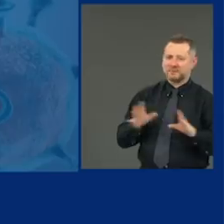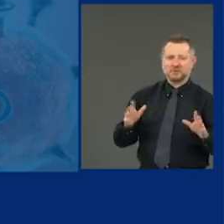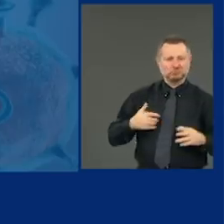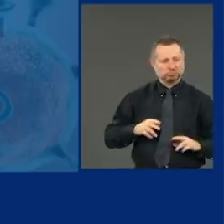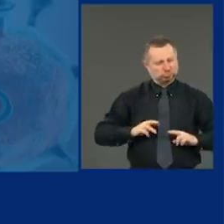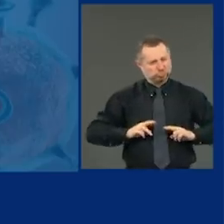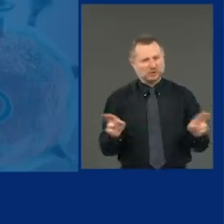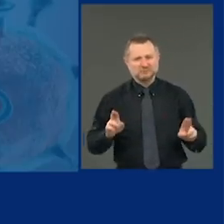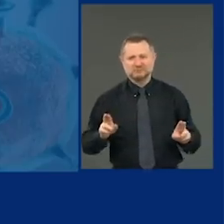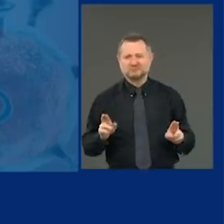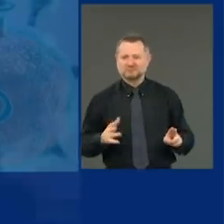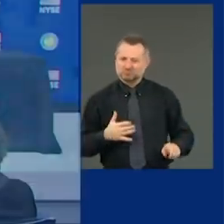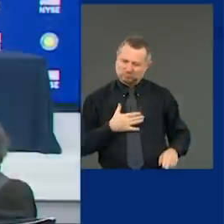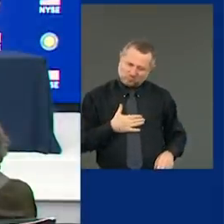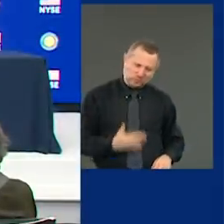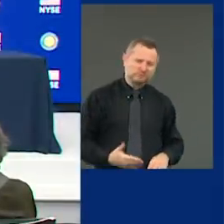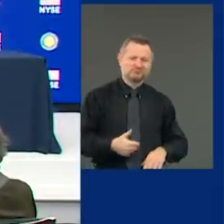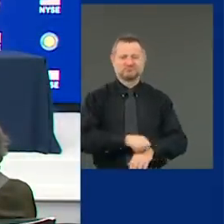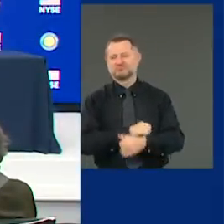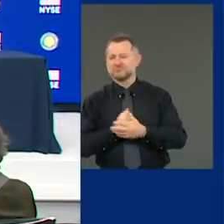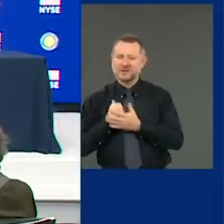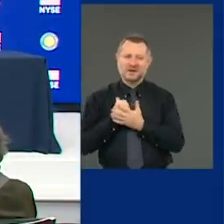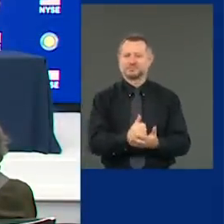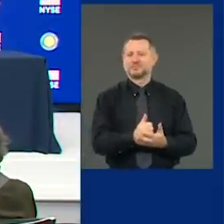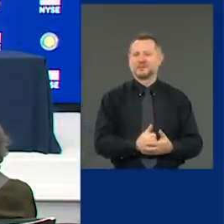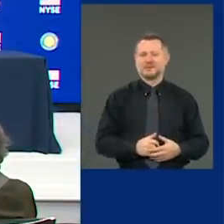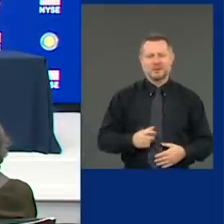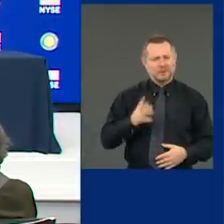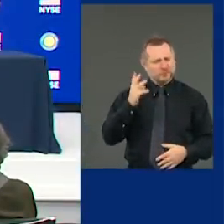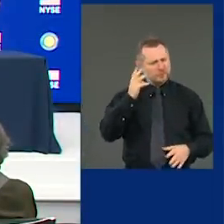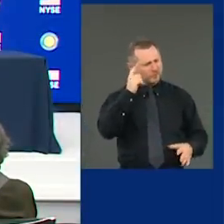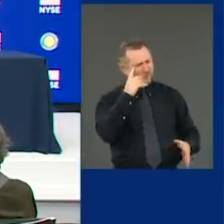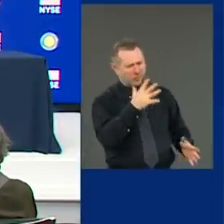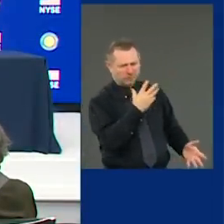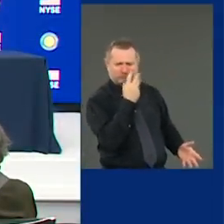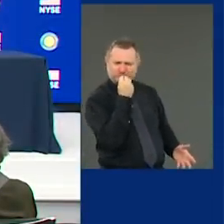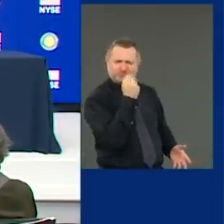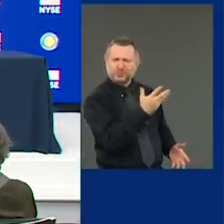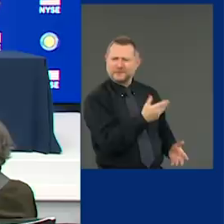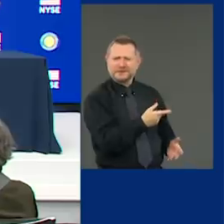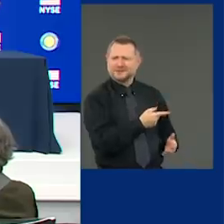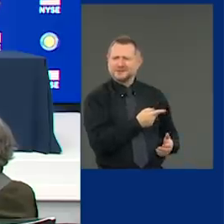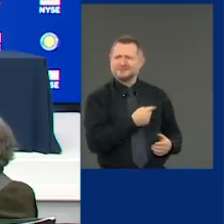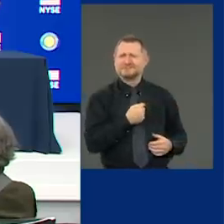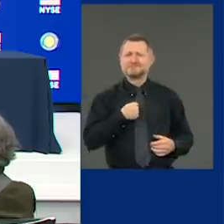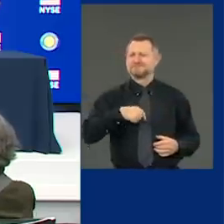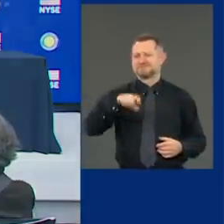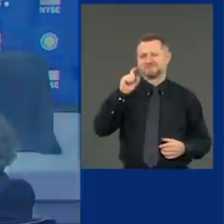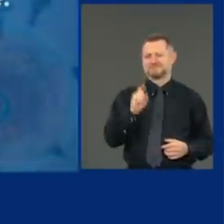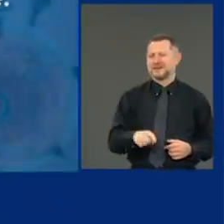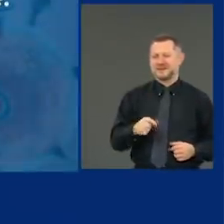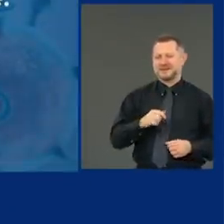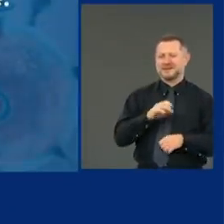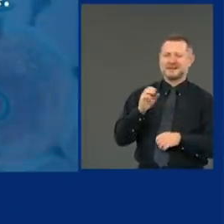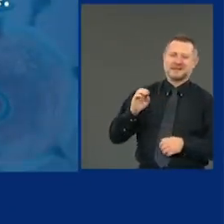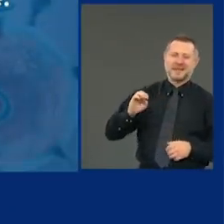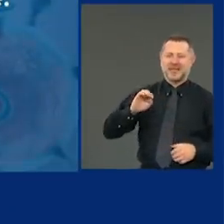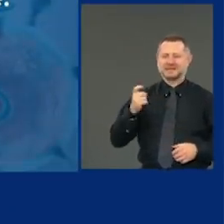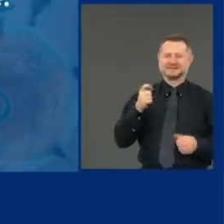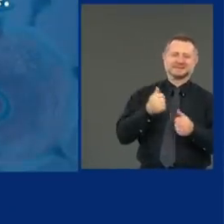help. Beautiful. That is a great job. Now, I have to make an executive